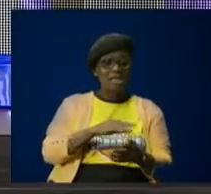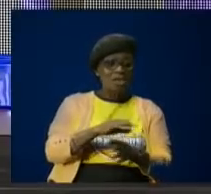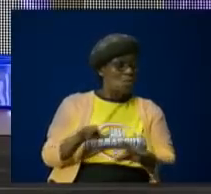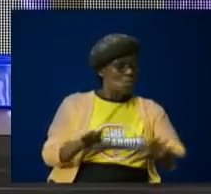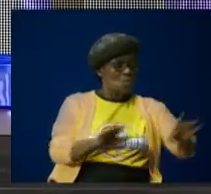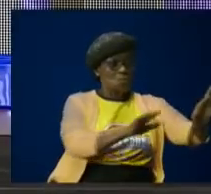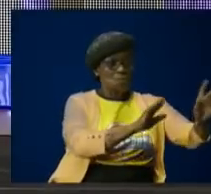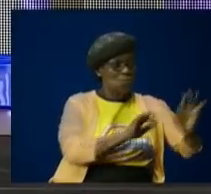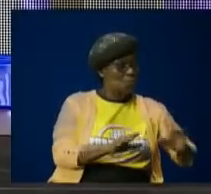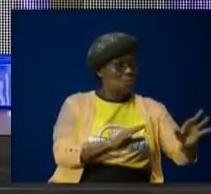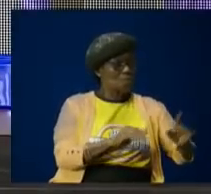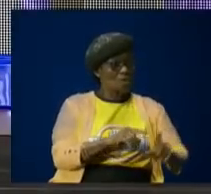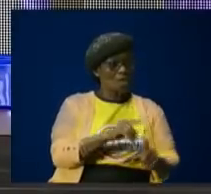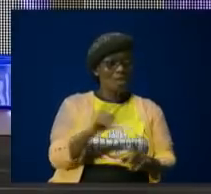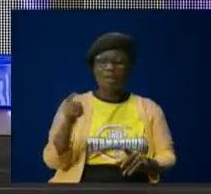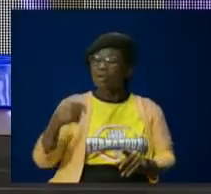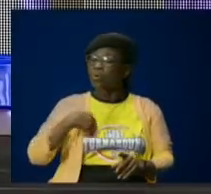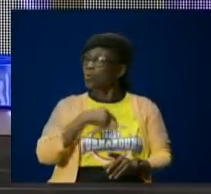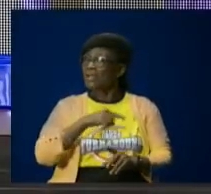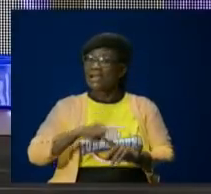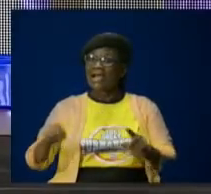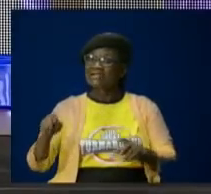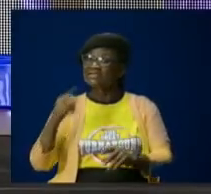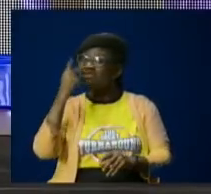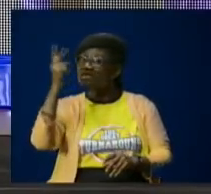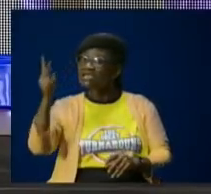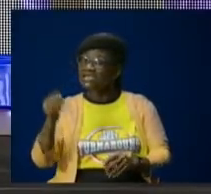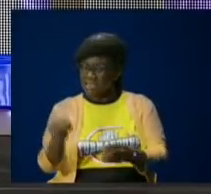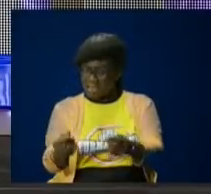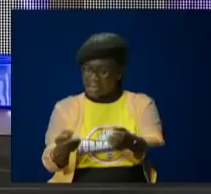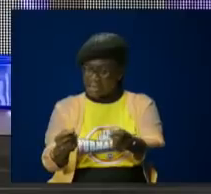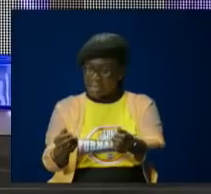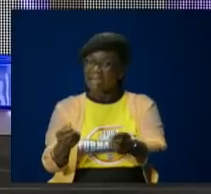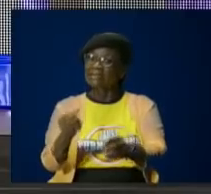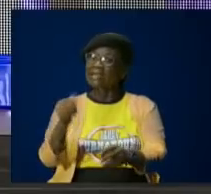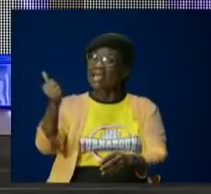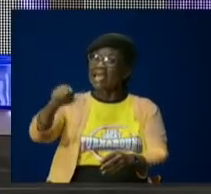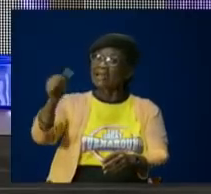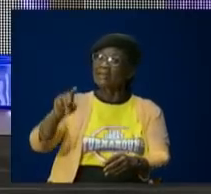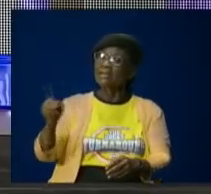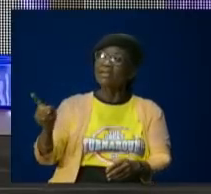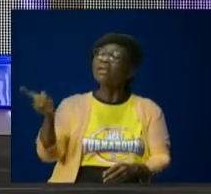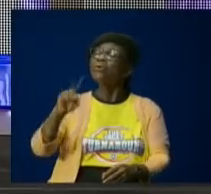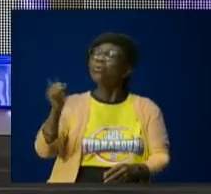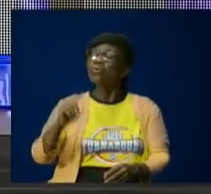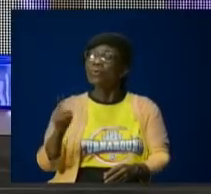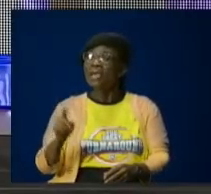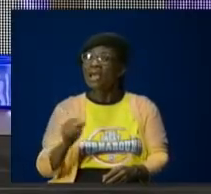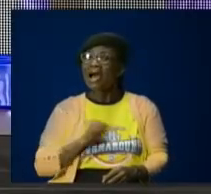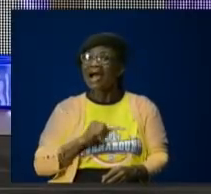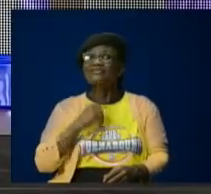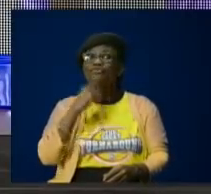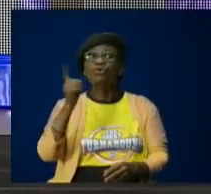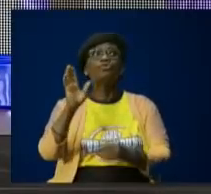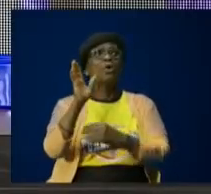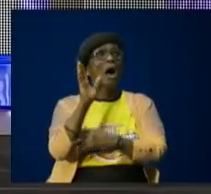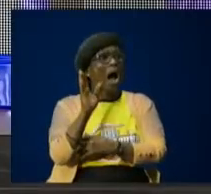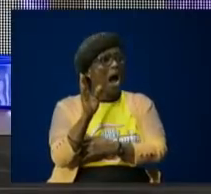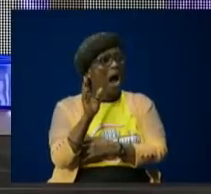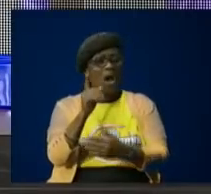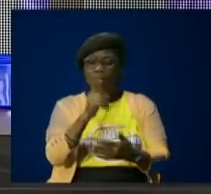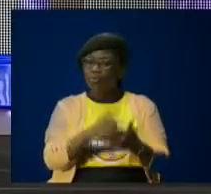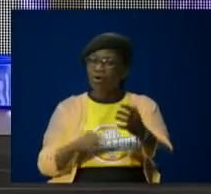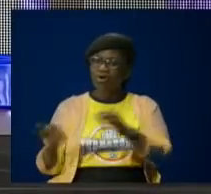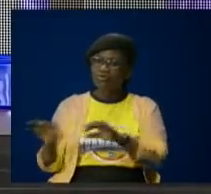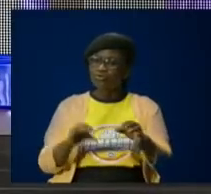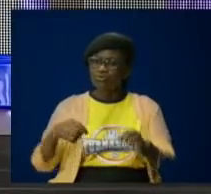Lord, what am I doing here? What do I do? And he said, what is it written in my word? When I was